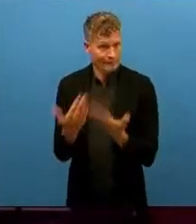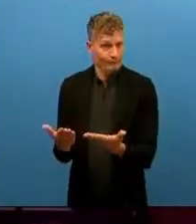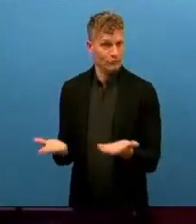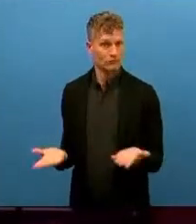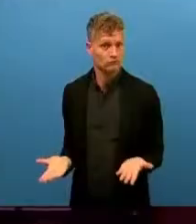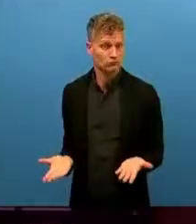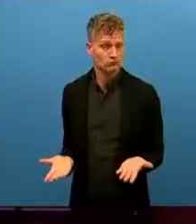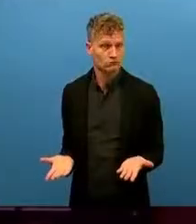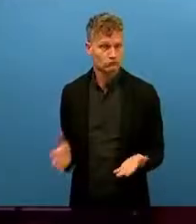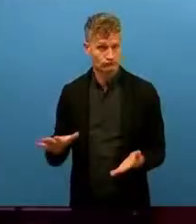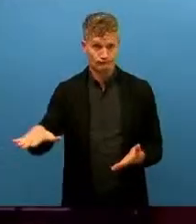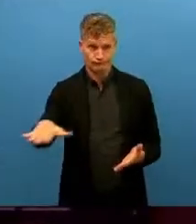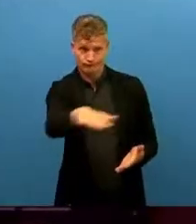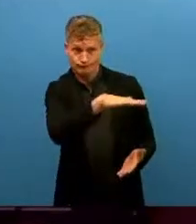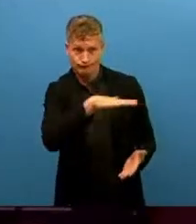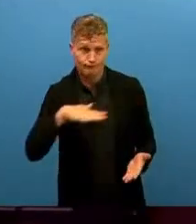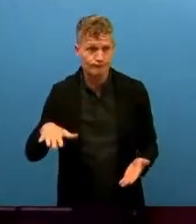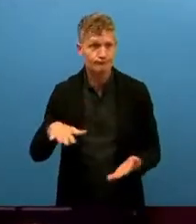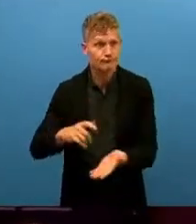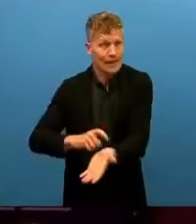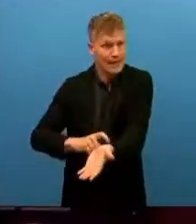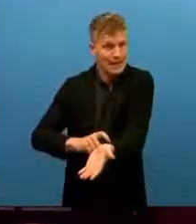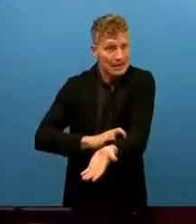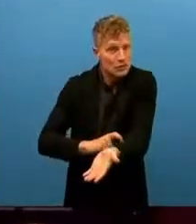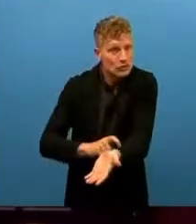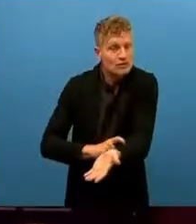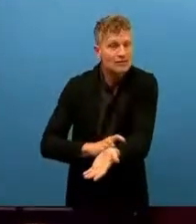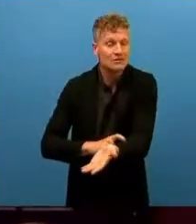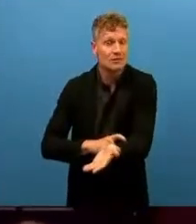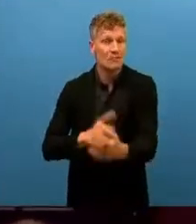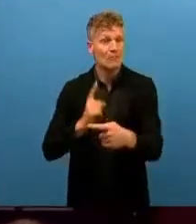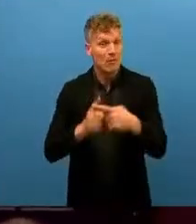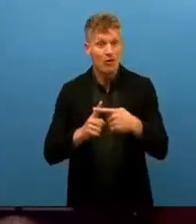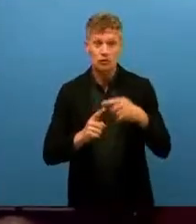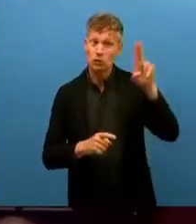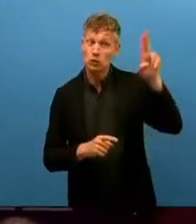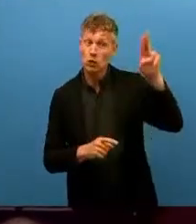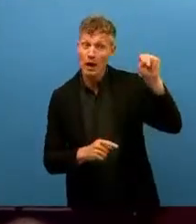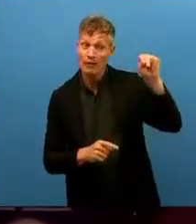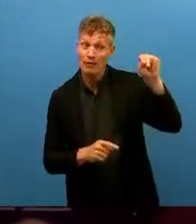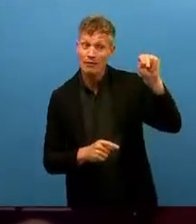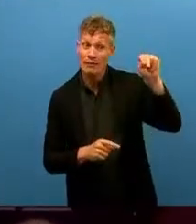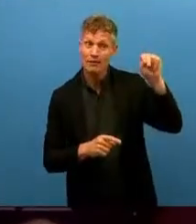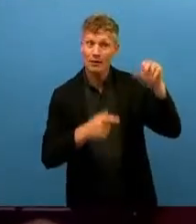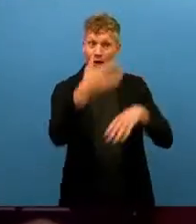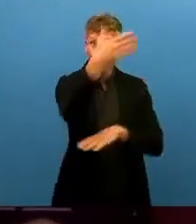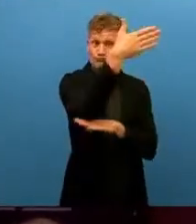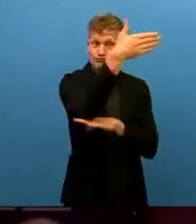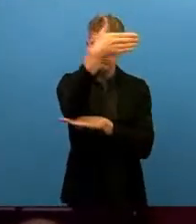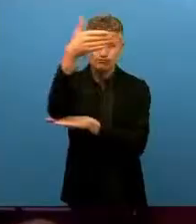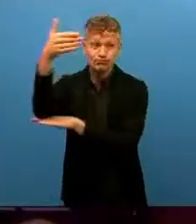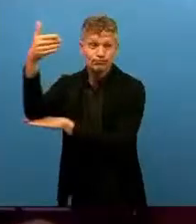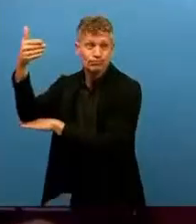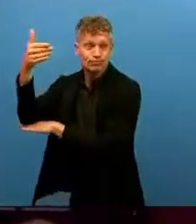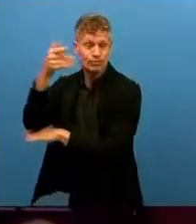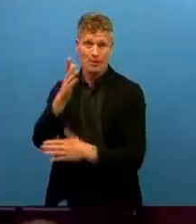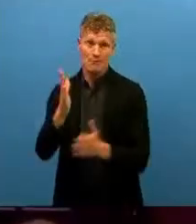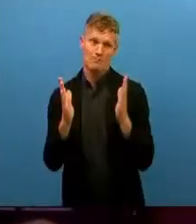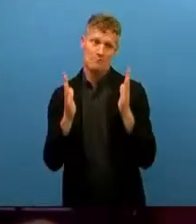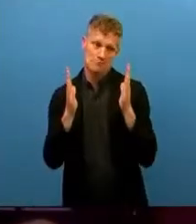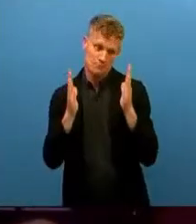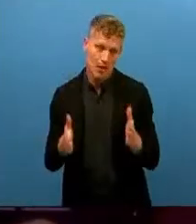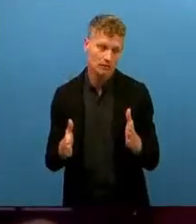collectively, as Indigenous peoples and as UN member states, must actively